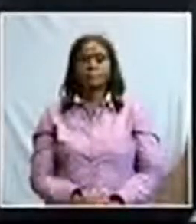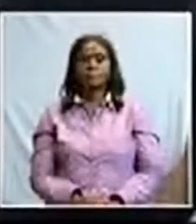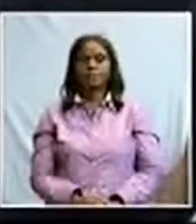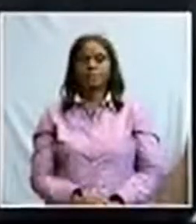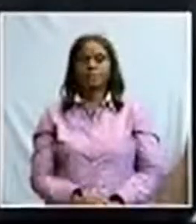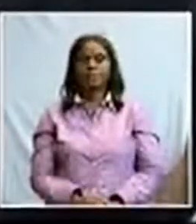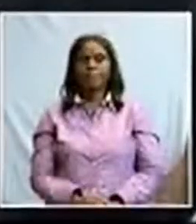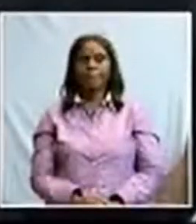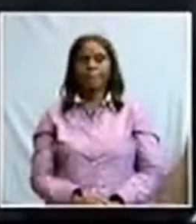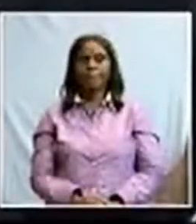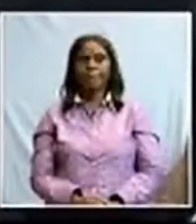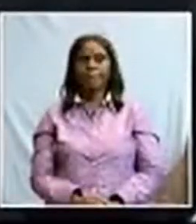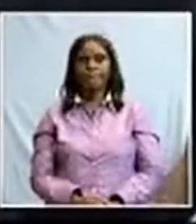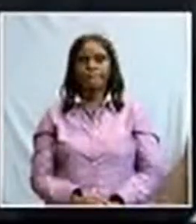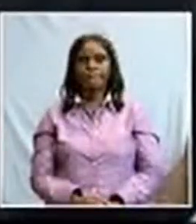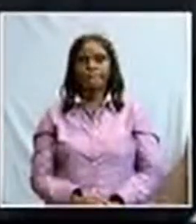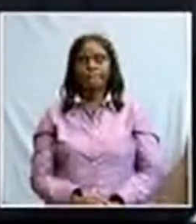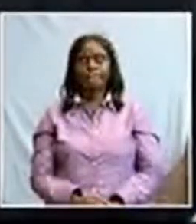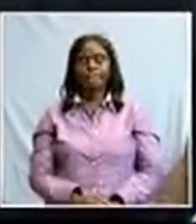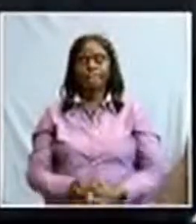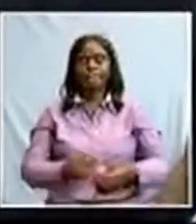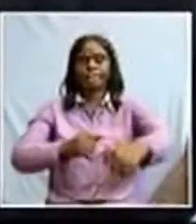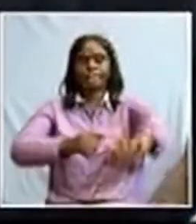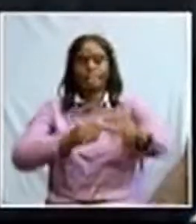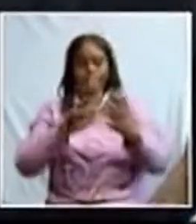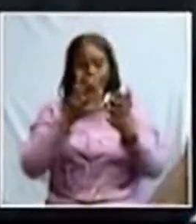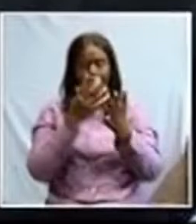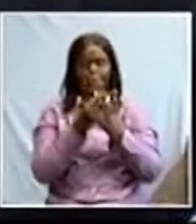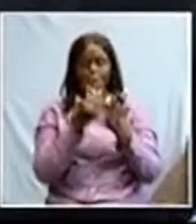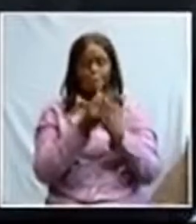We do a bit of some financial